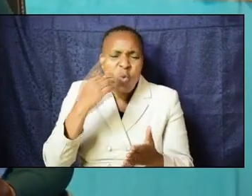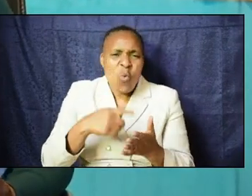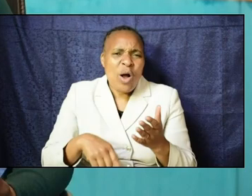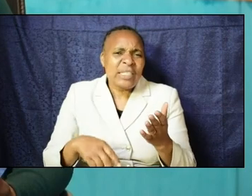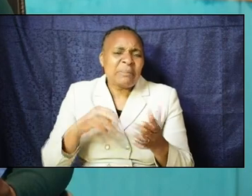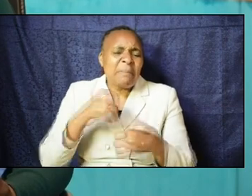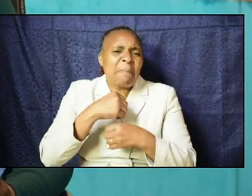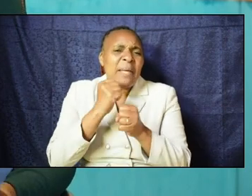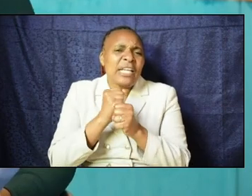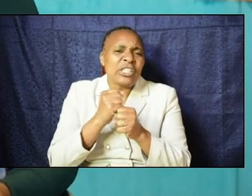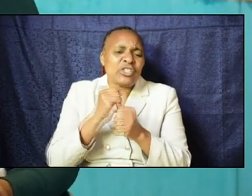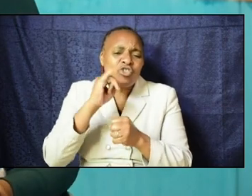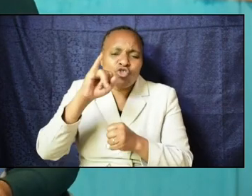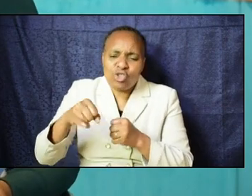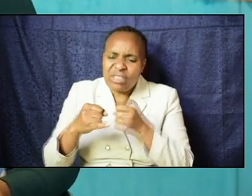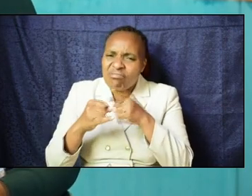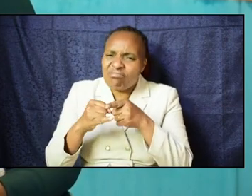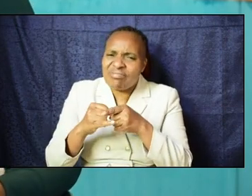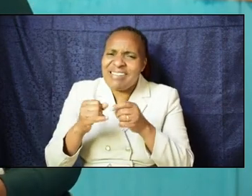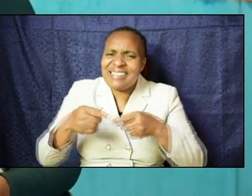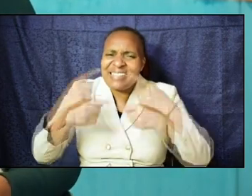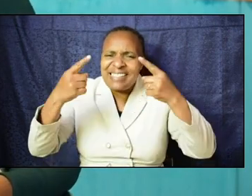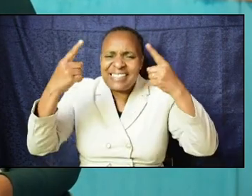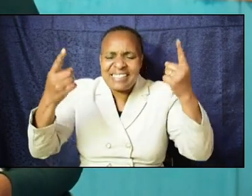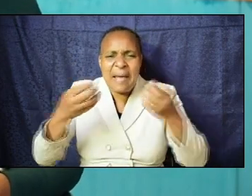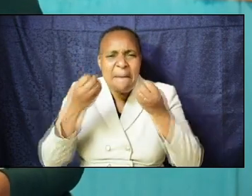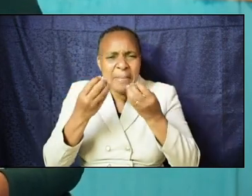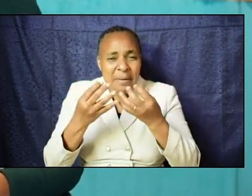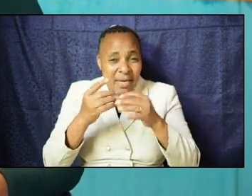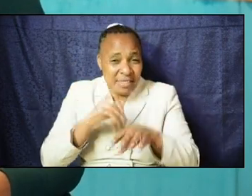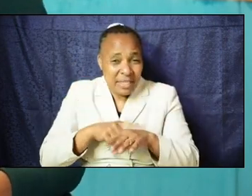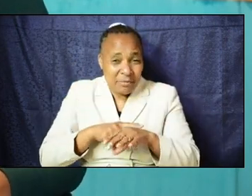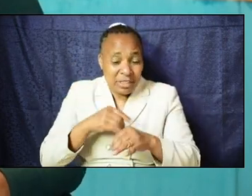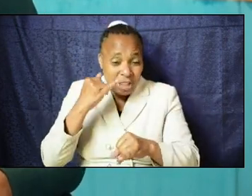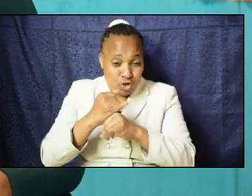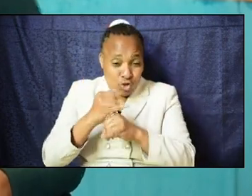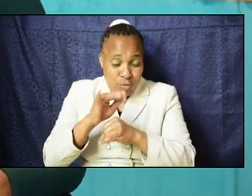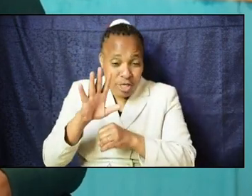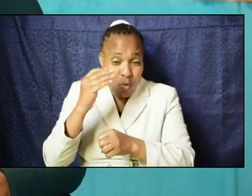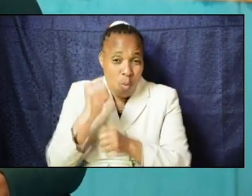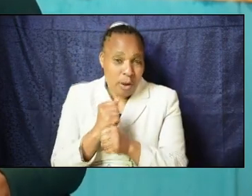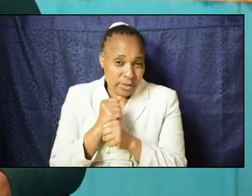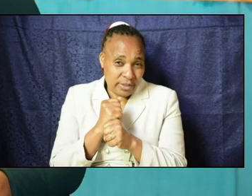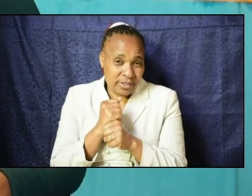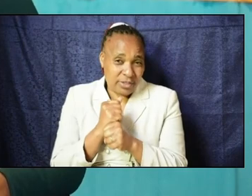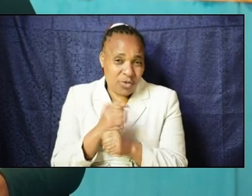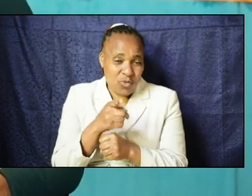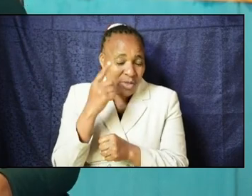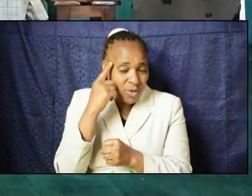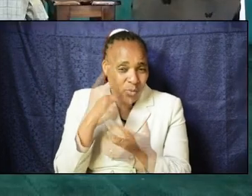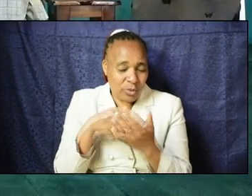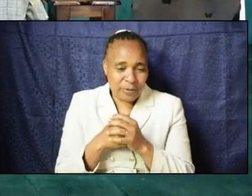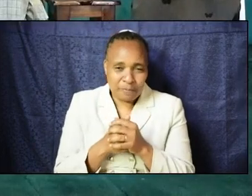Joseph succeed so often in the tasks in which he undertook? What do you think,